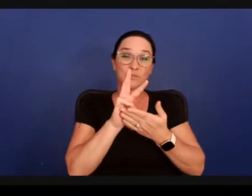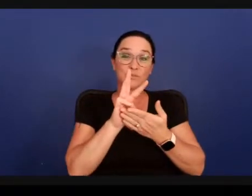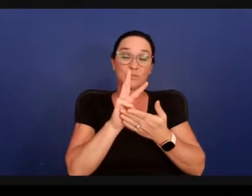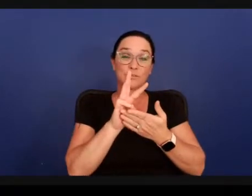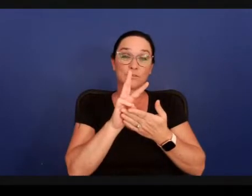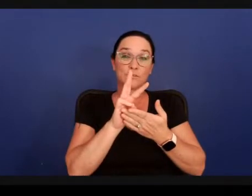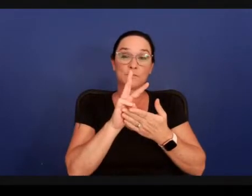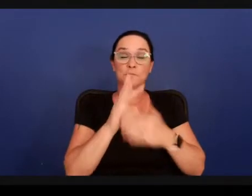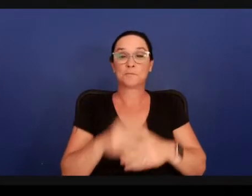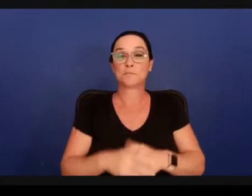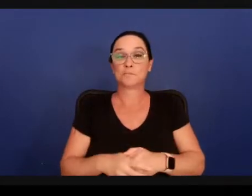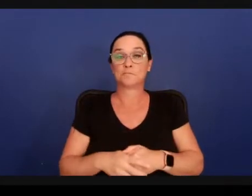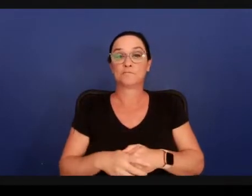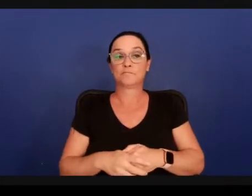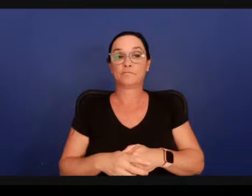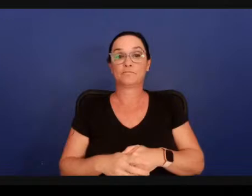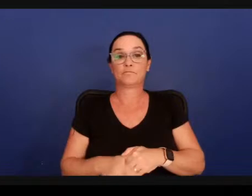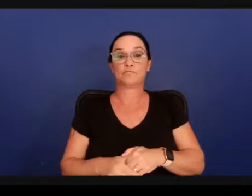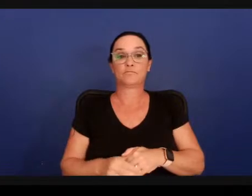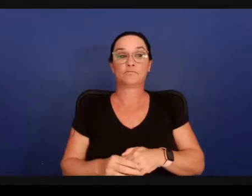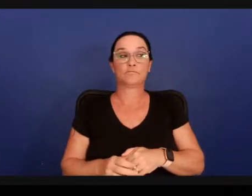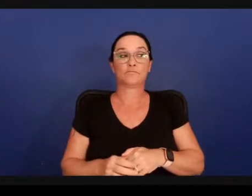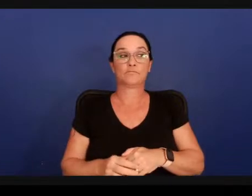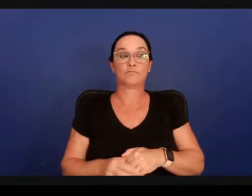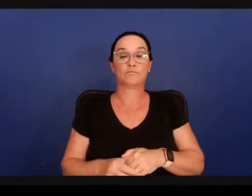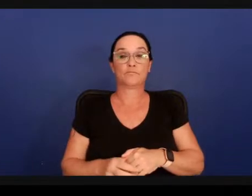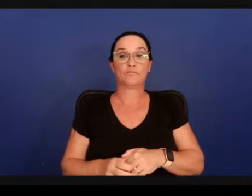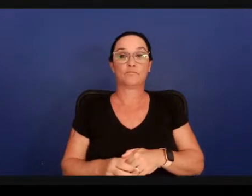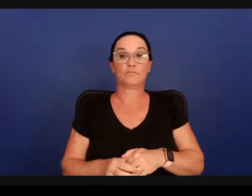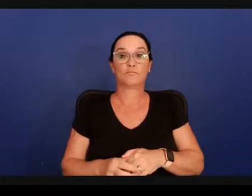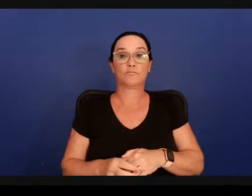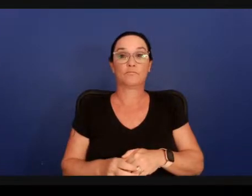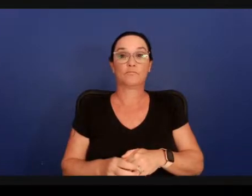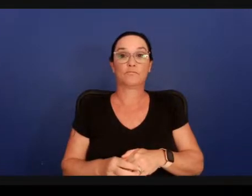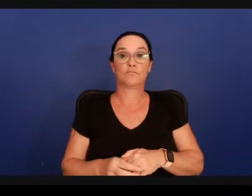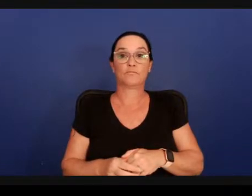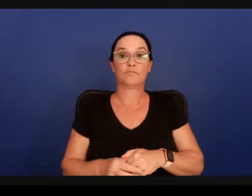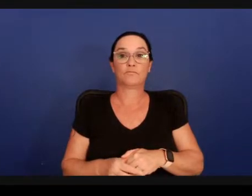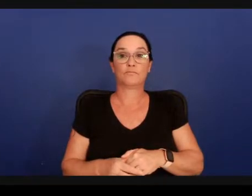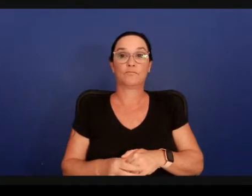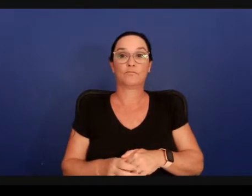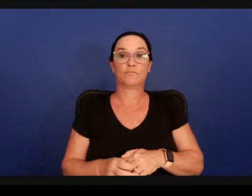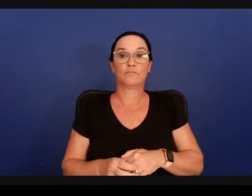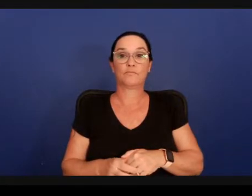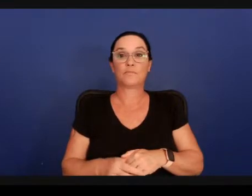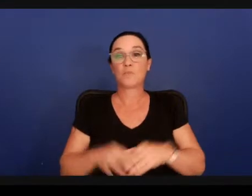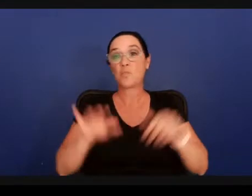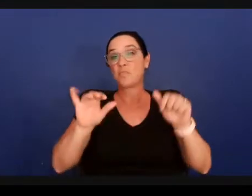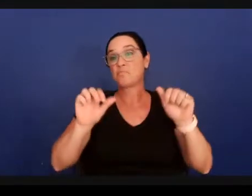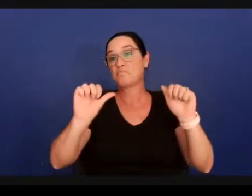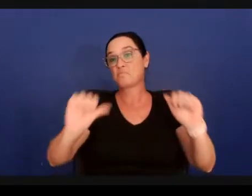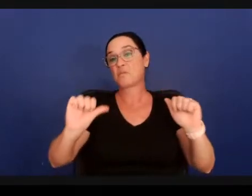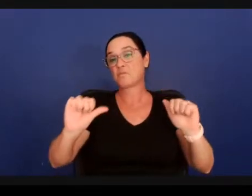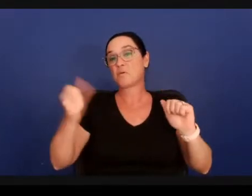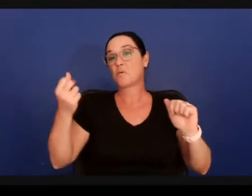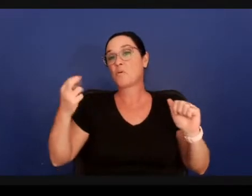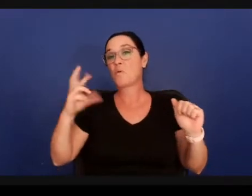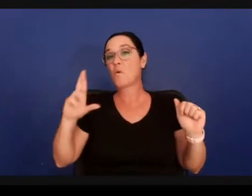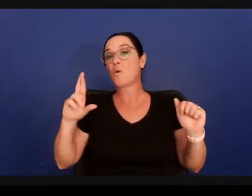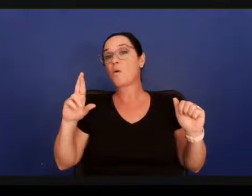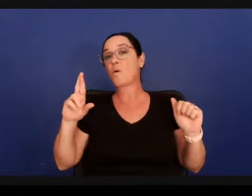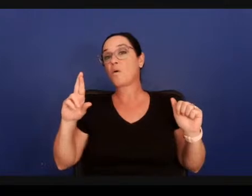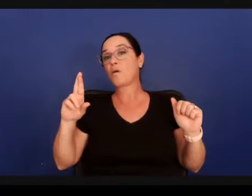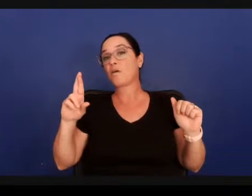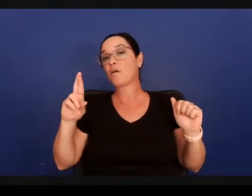back to this briefly in a bit as well. So that's a possibility. Or one last thing I'll throw out